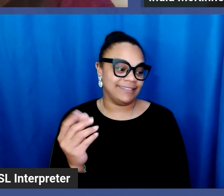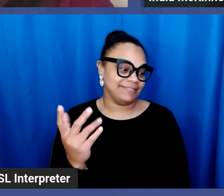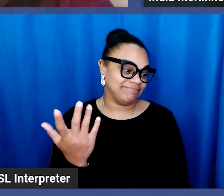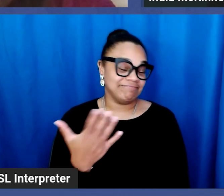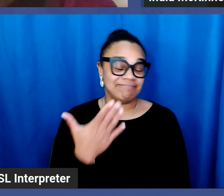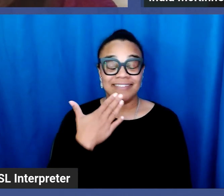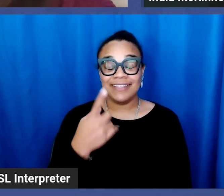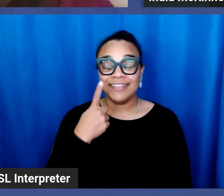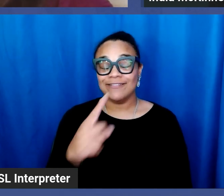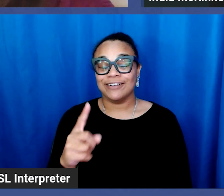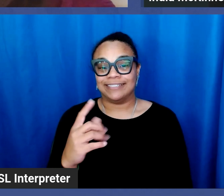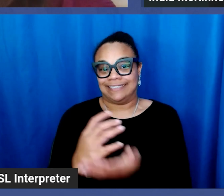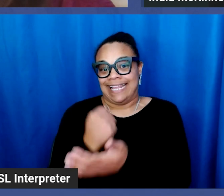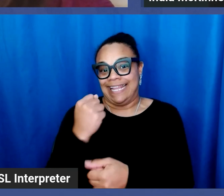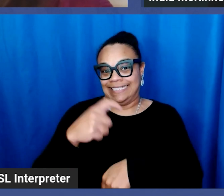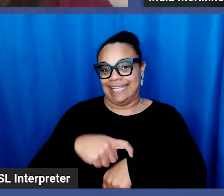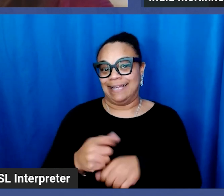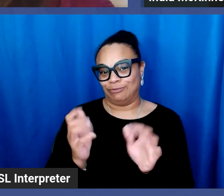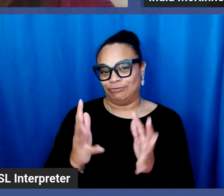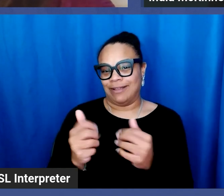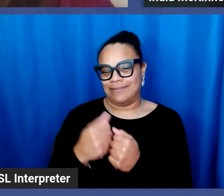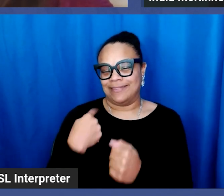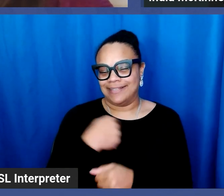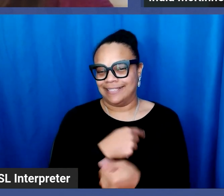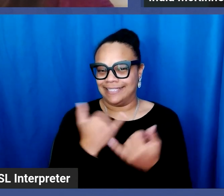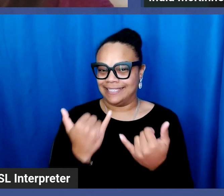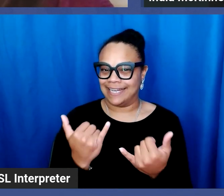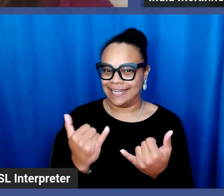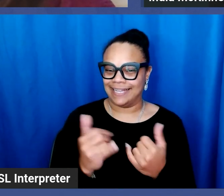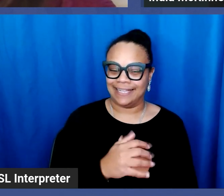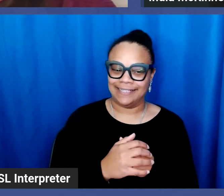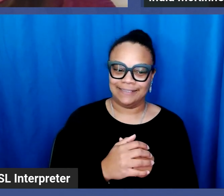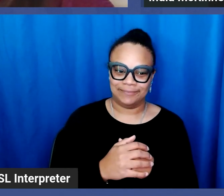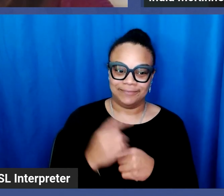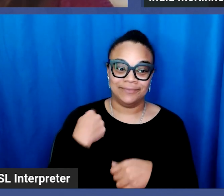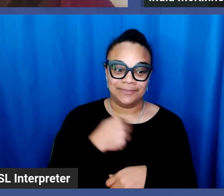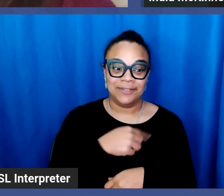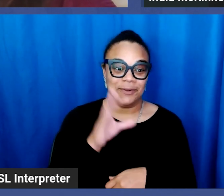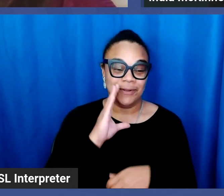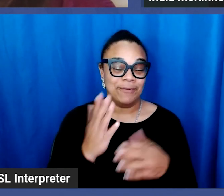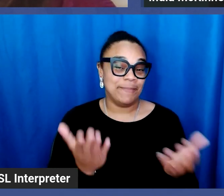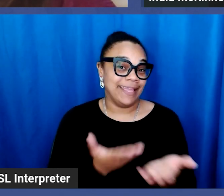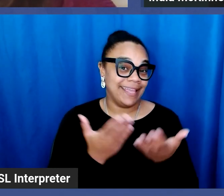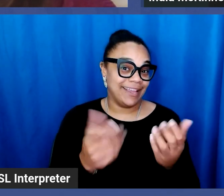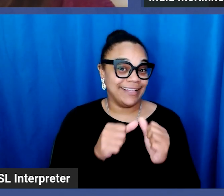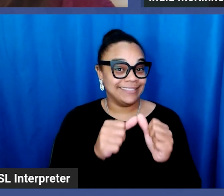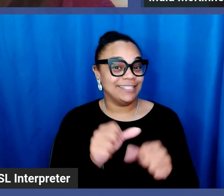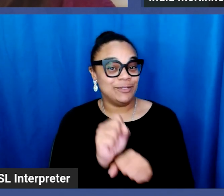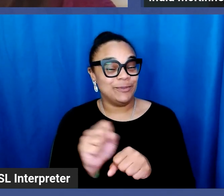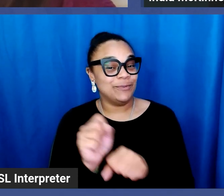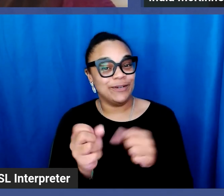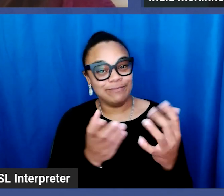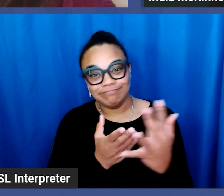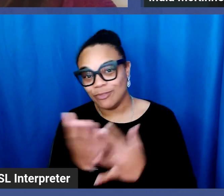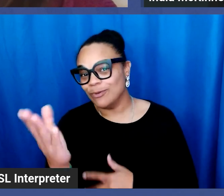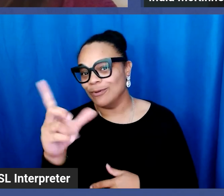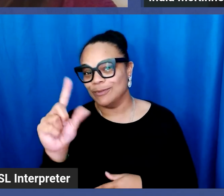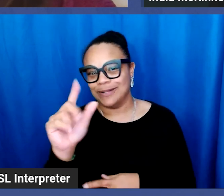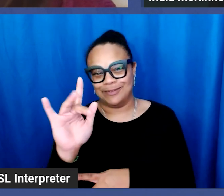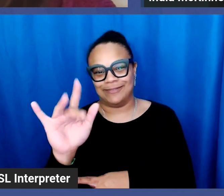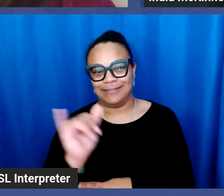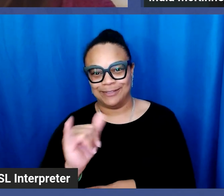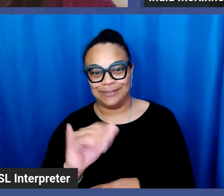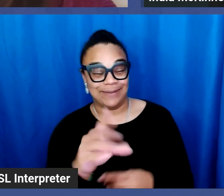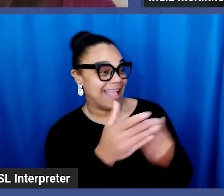for taking a little bit of time to speak with us today. And, we'll be here continuing to do the work well into 2025 as well. So